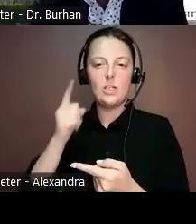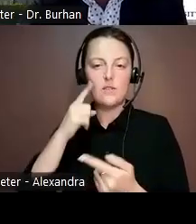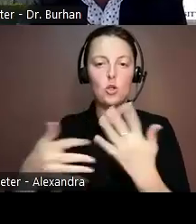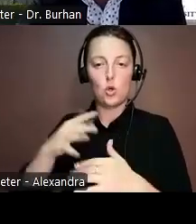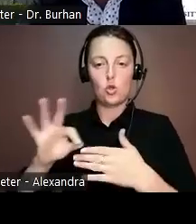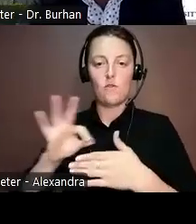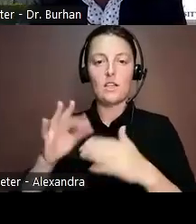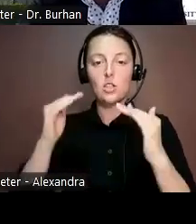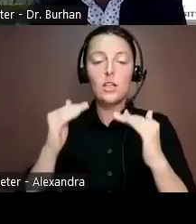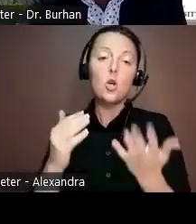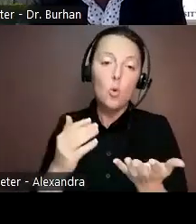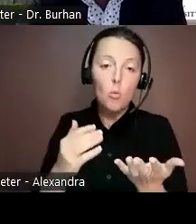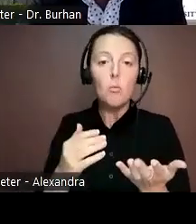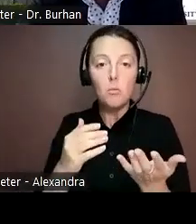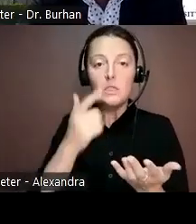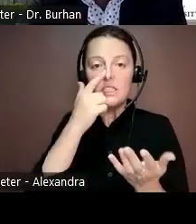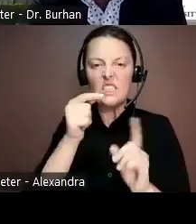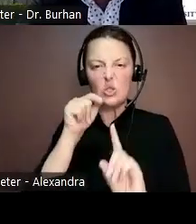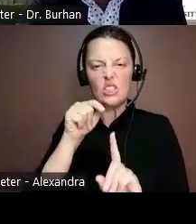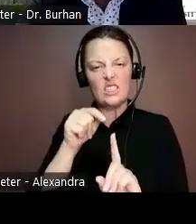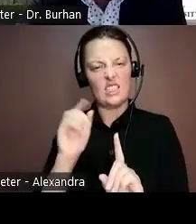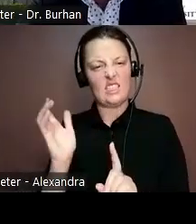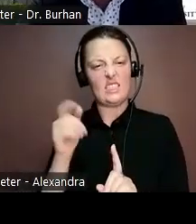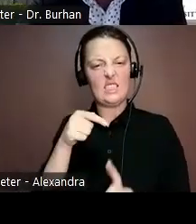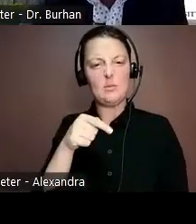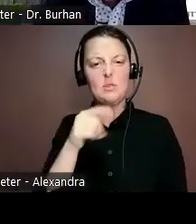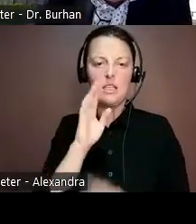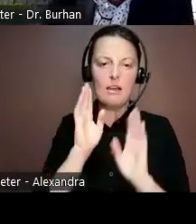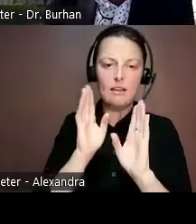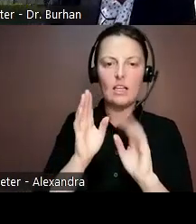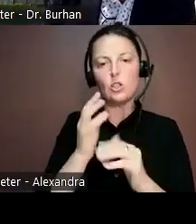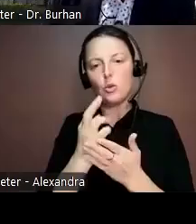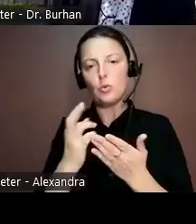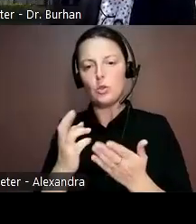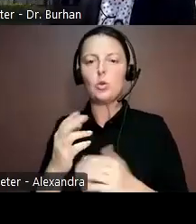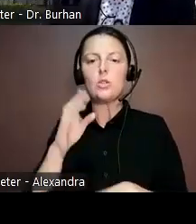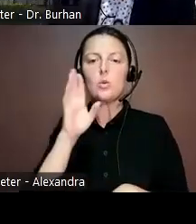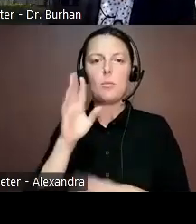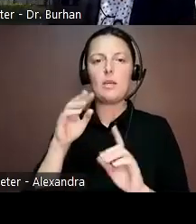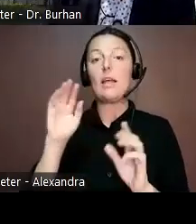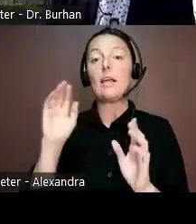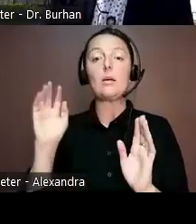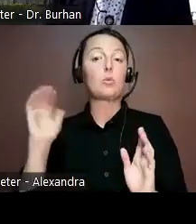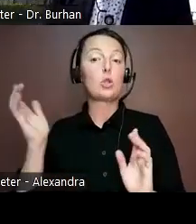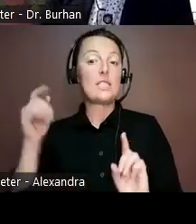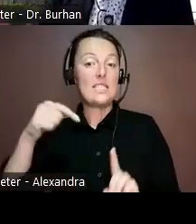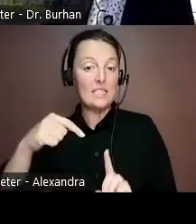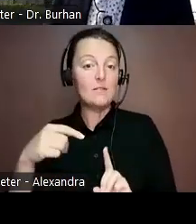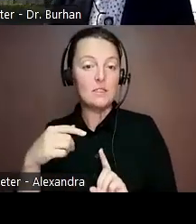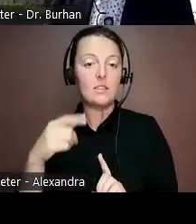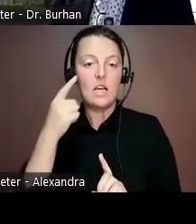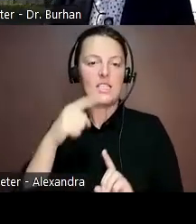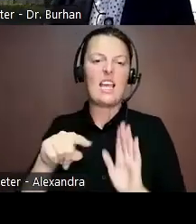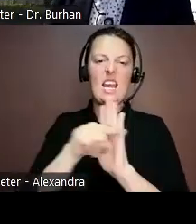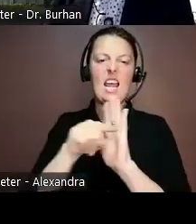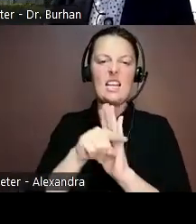is perceived as being a negative state or a threatening state. So now that we've had